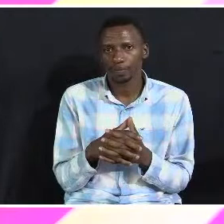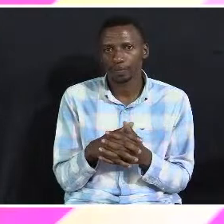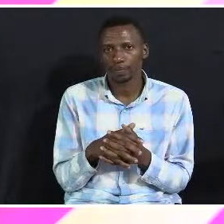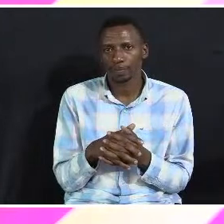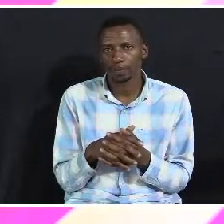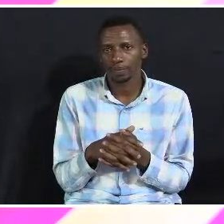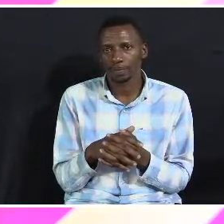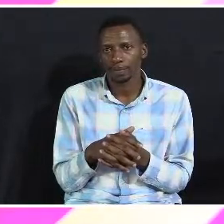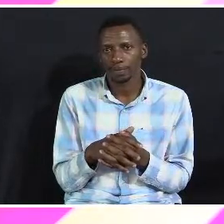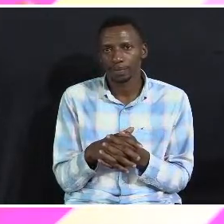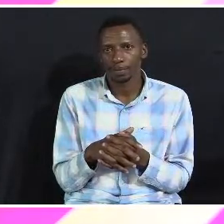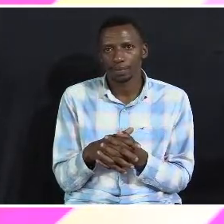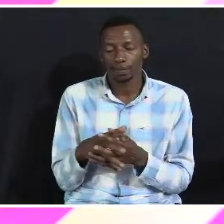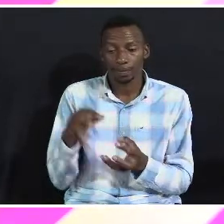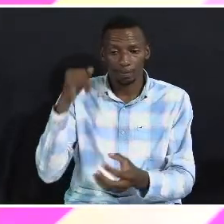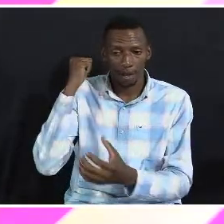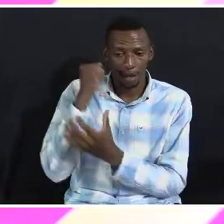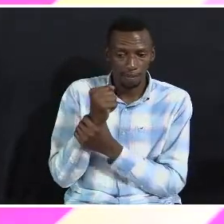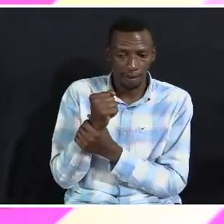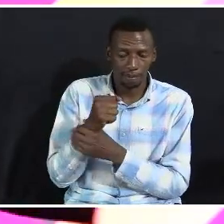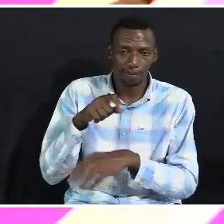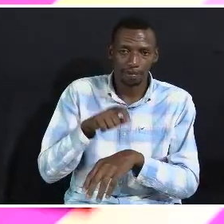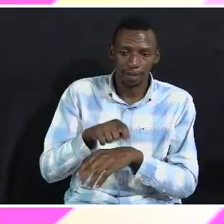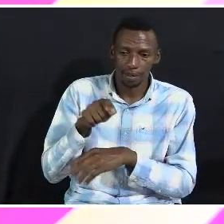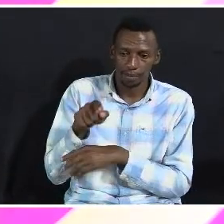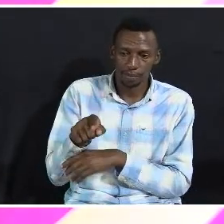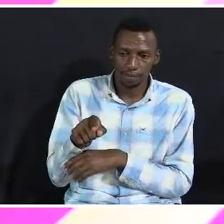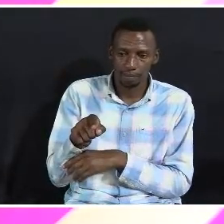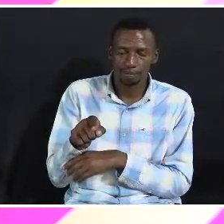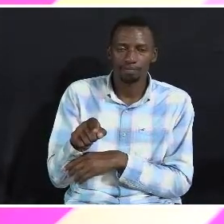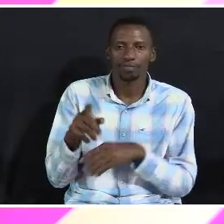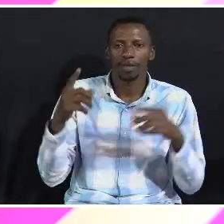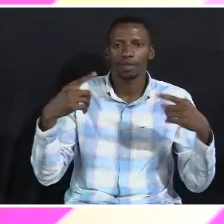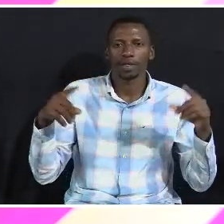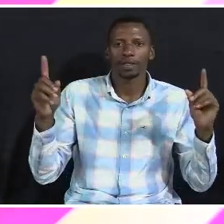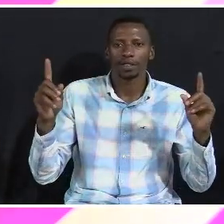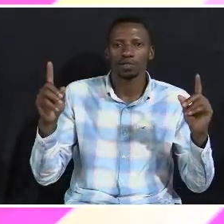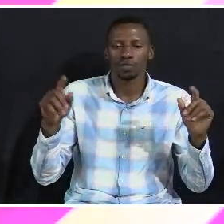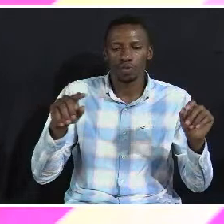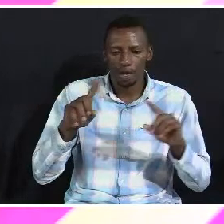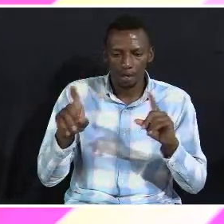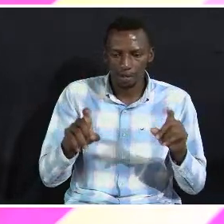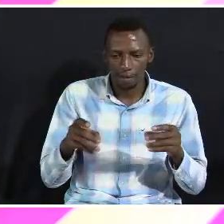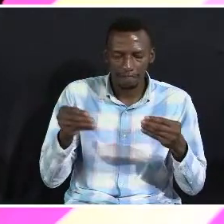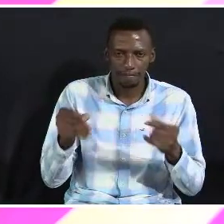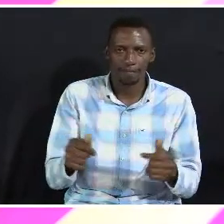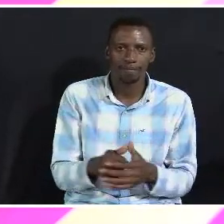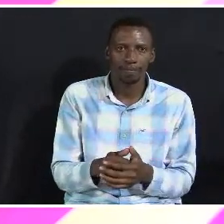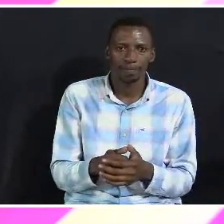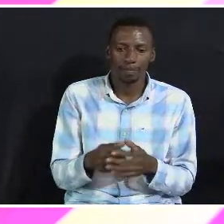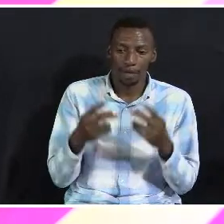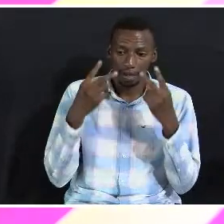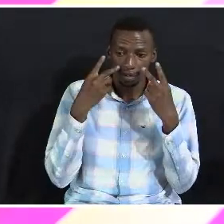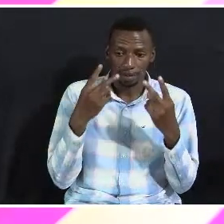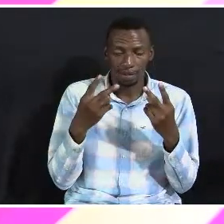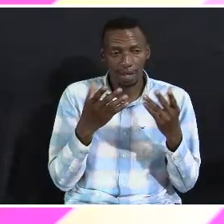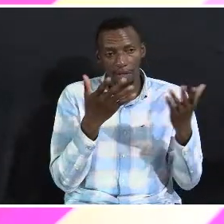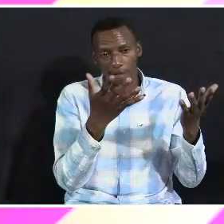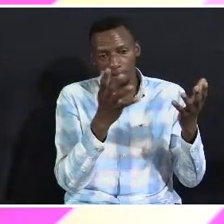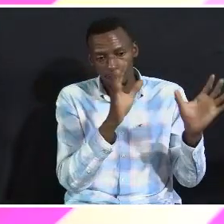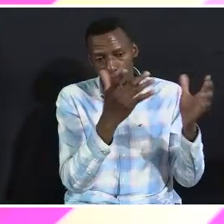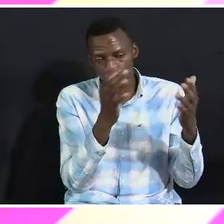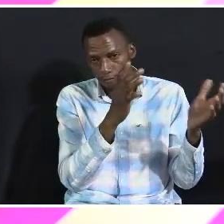Abraham, at this point, he passed the test. So he turns and he sees the ram in the thicket